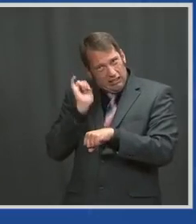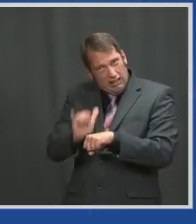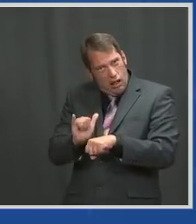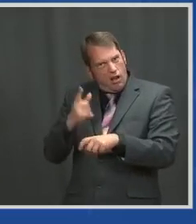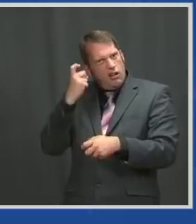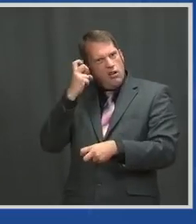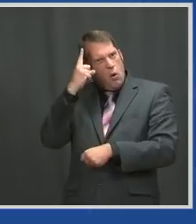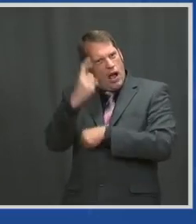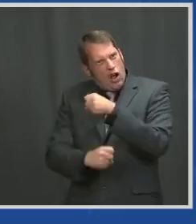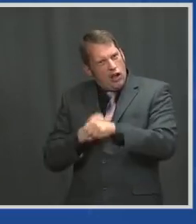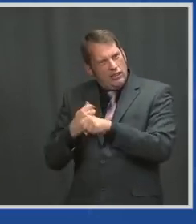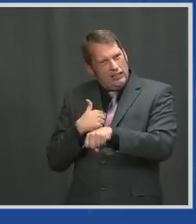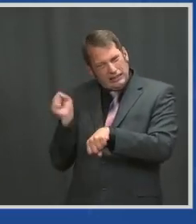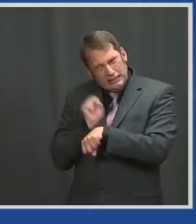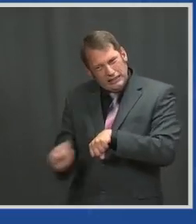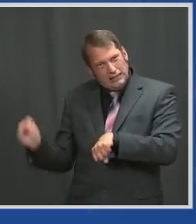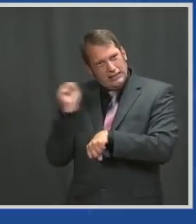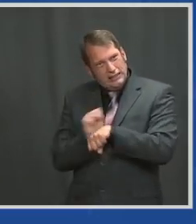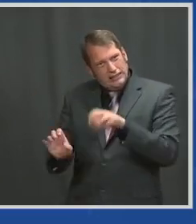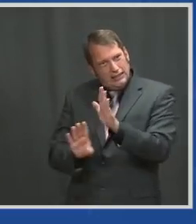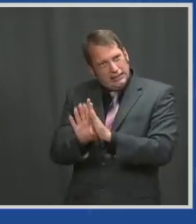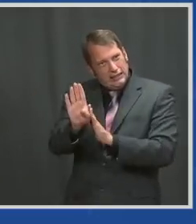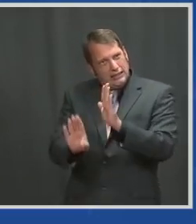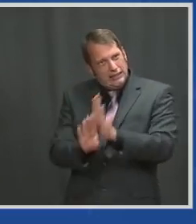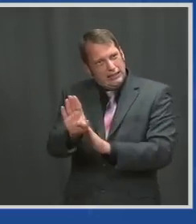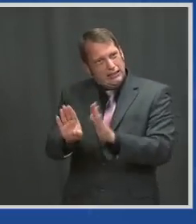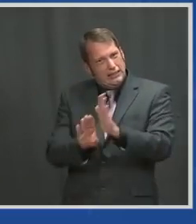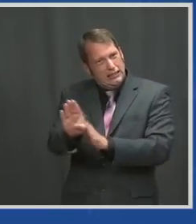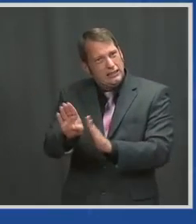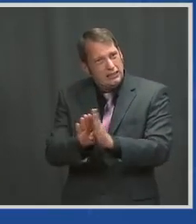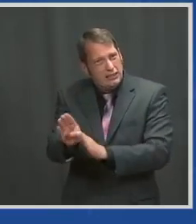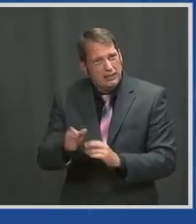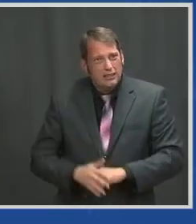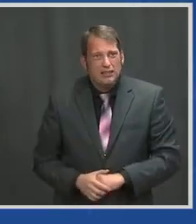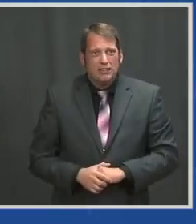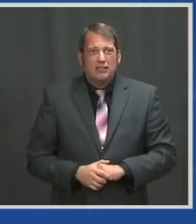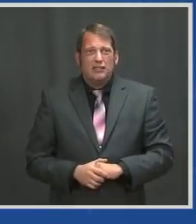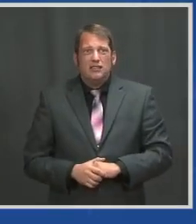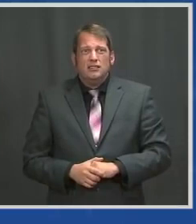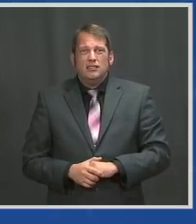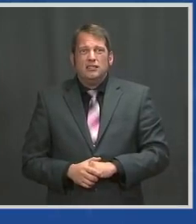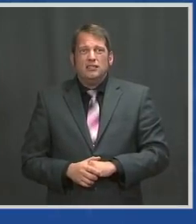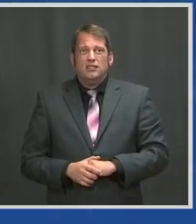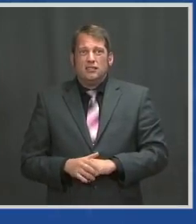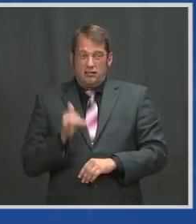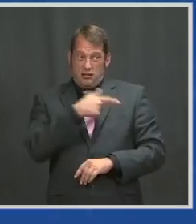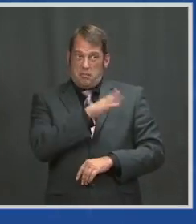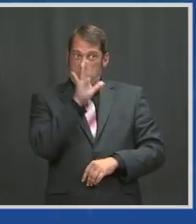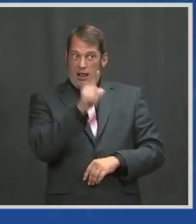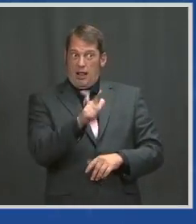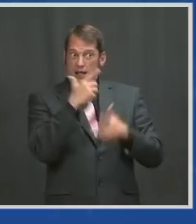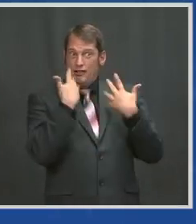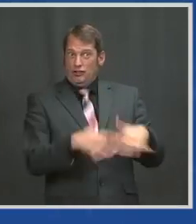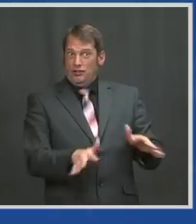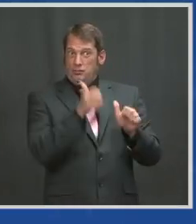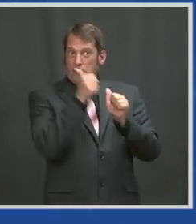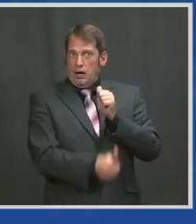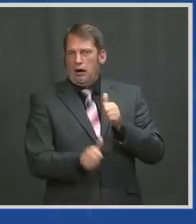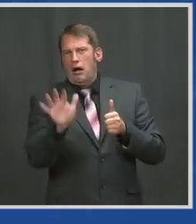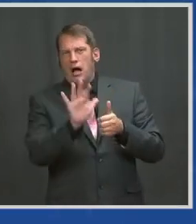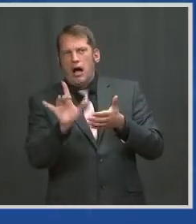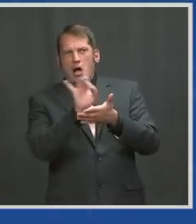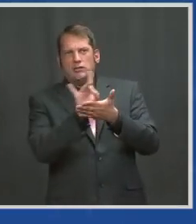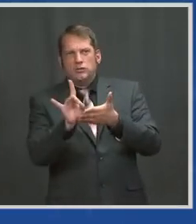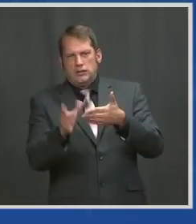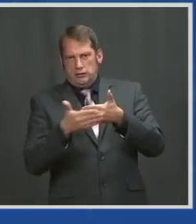working. 8 weeks later, we passed. After it was passed, but parts of the bill are still getting underway.